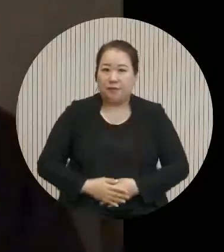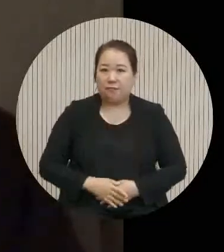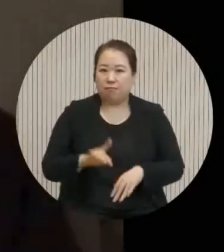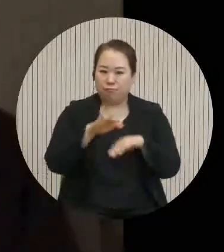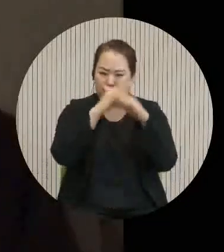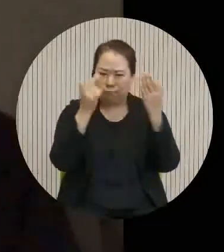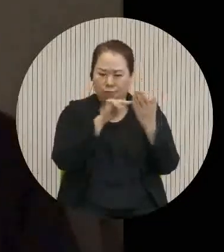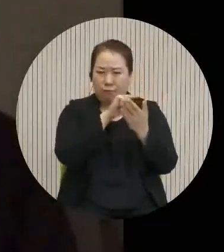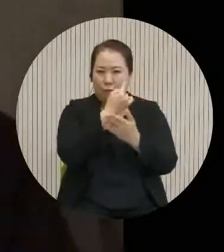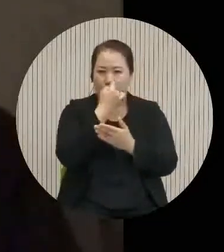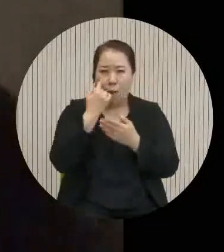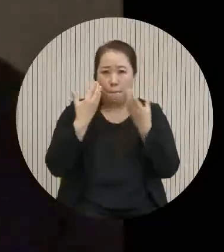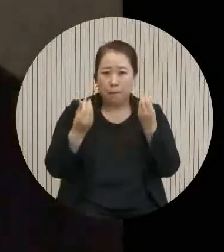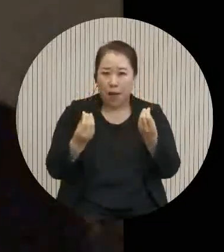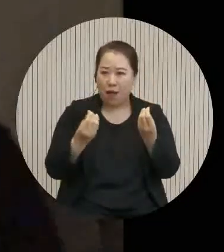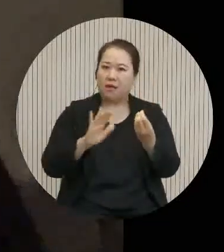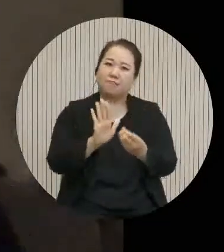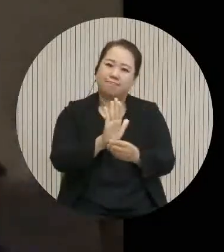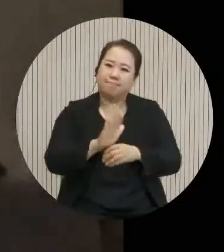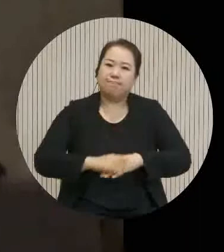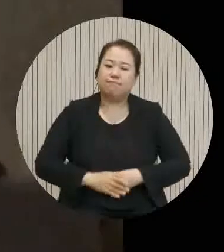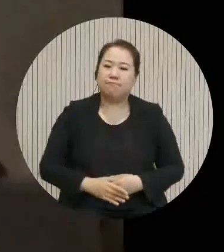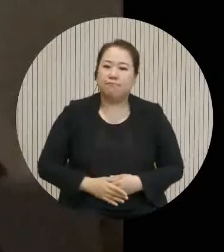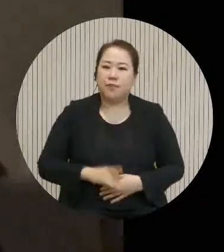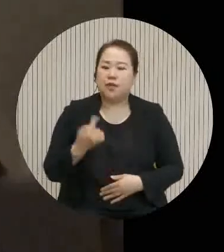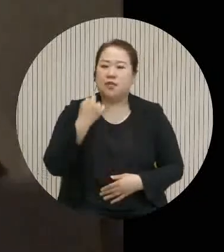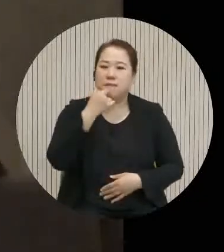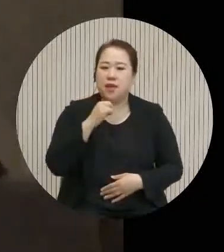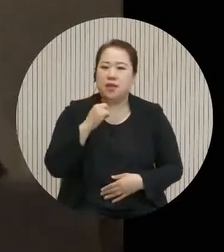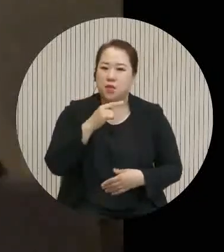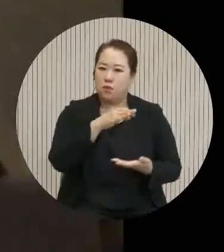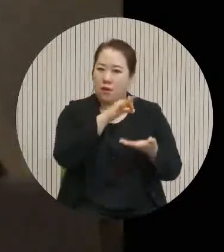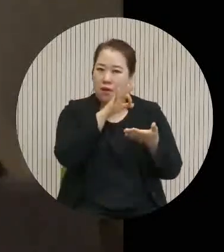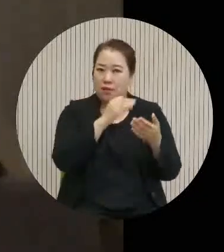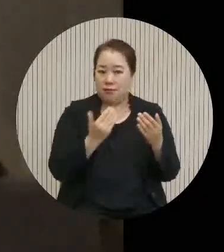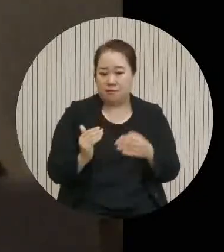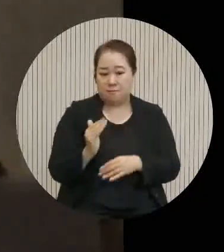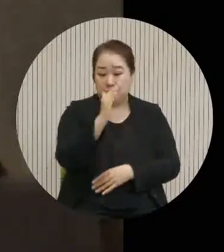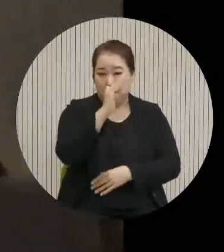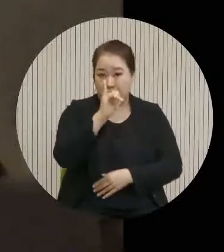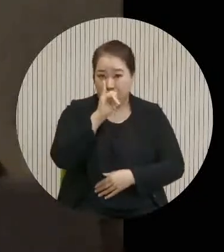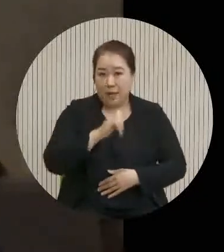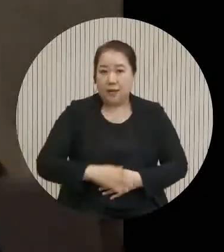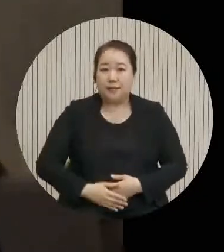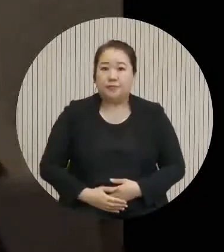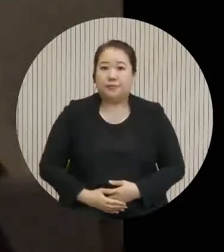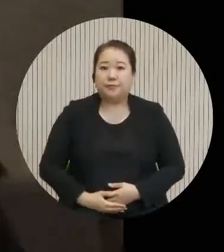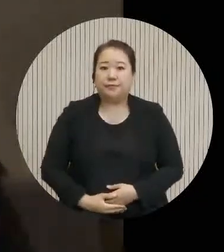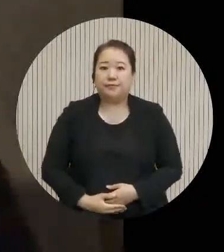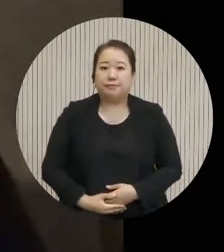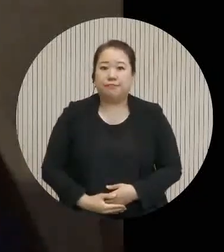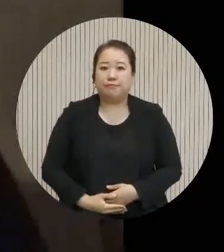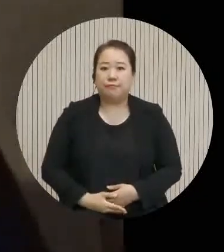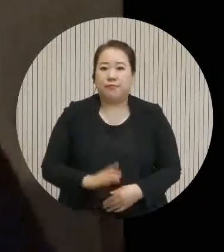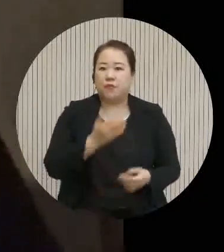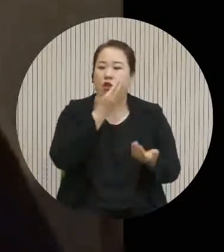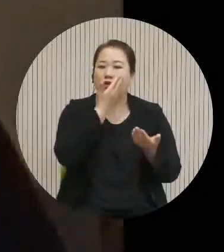our hypothesis gains in value. I think some kinds of replication are more important than